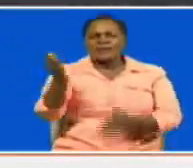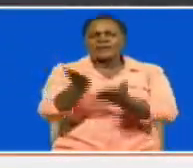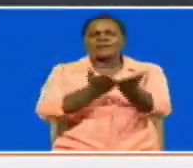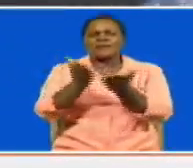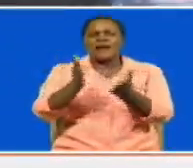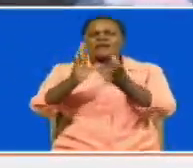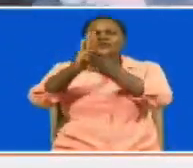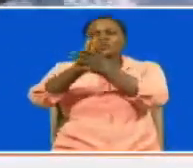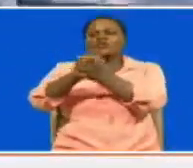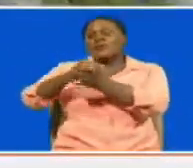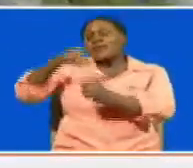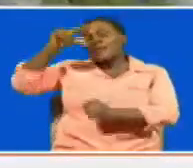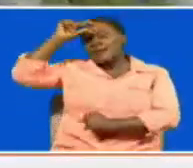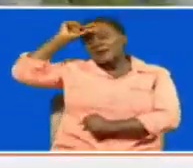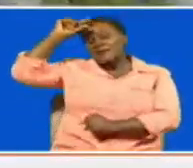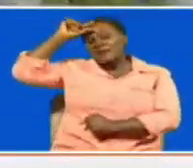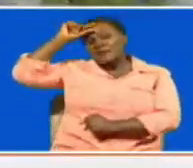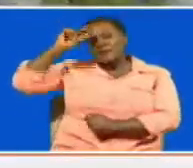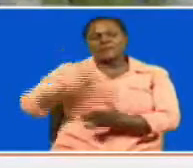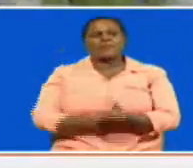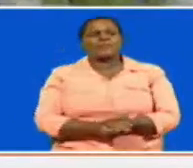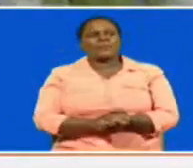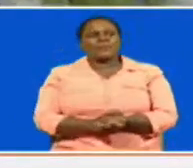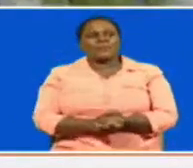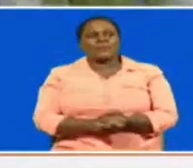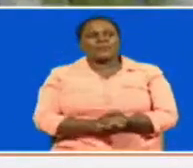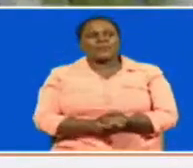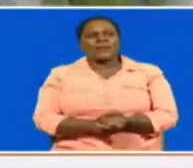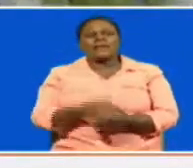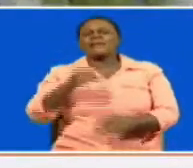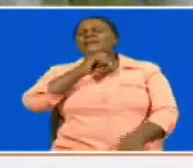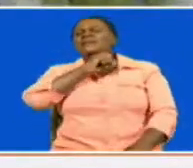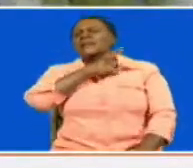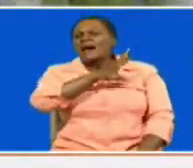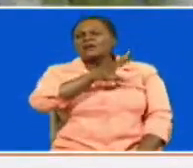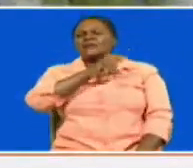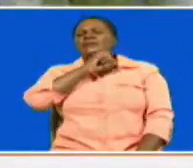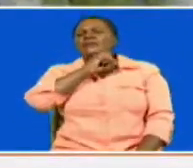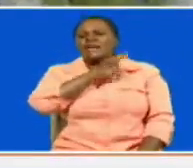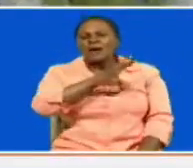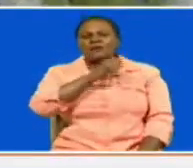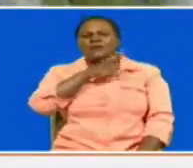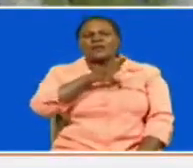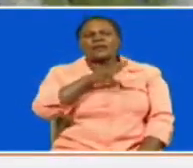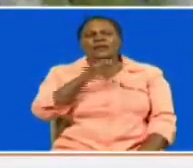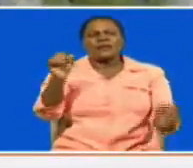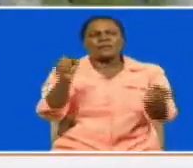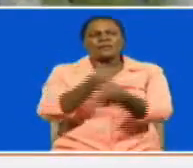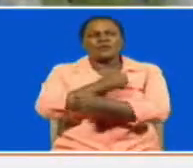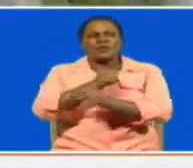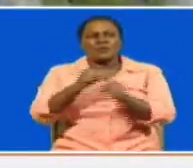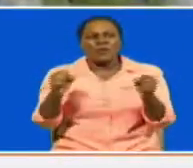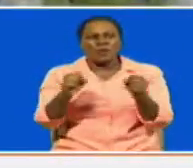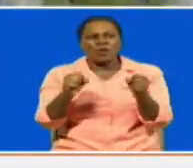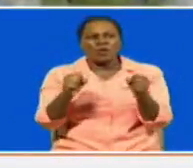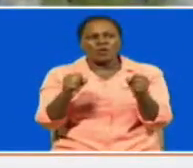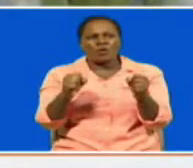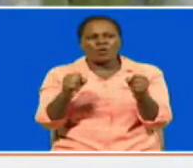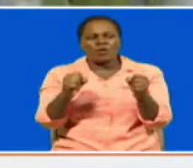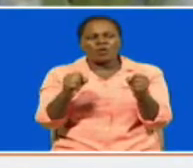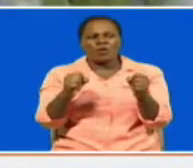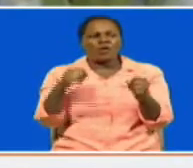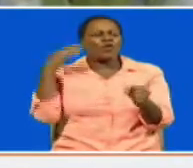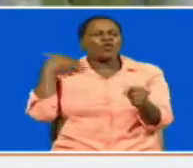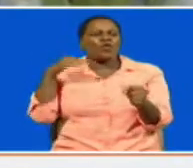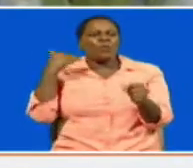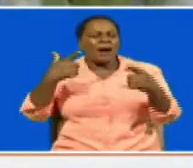in the Jubilee administration. These fellows who kept on shouting that they cannot hand over to thieves, that thieves